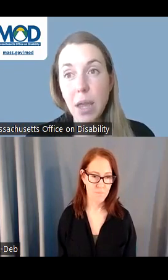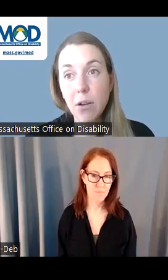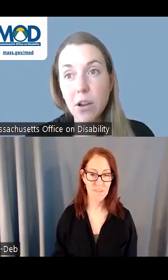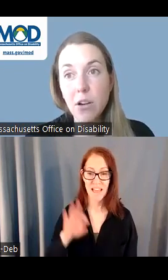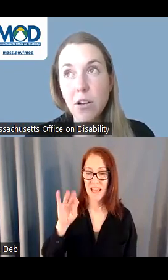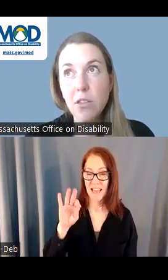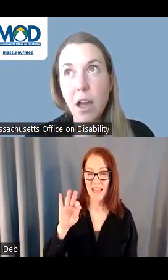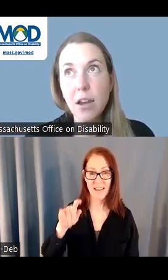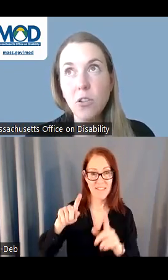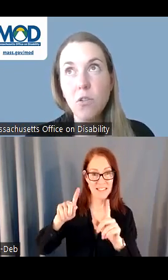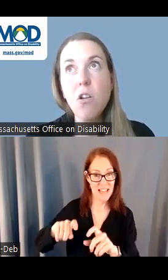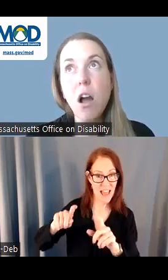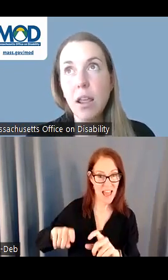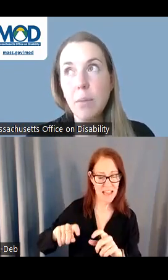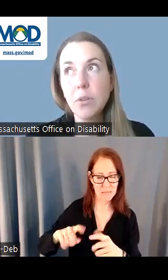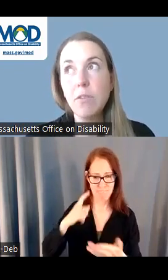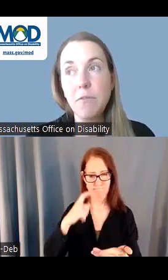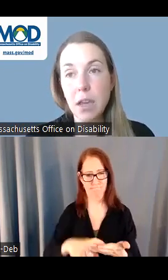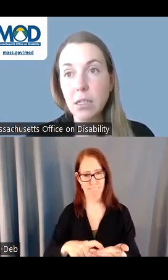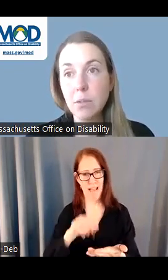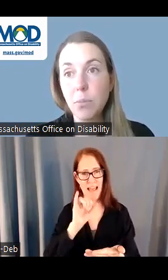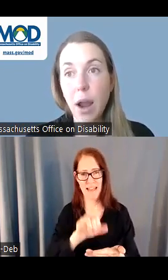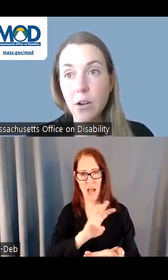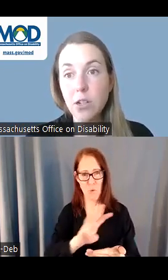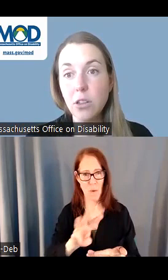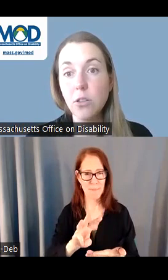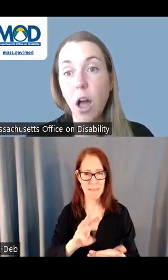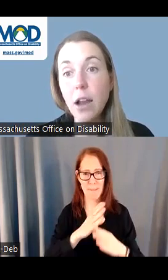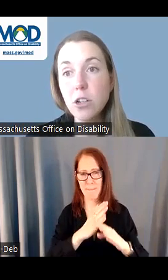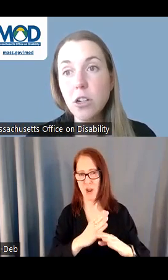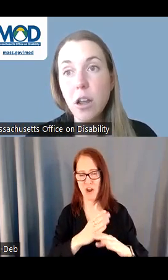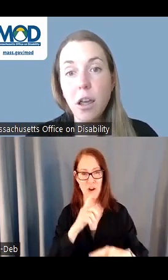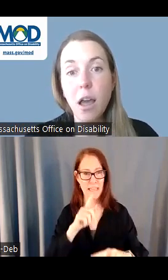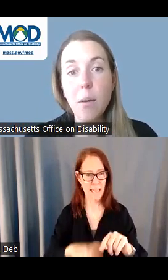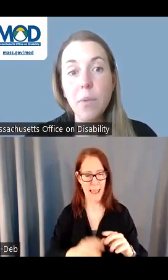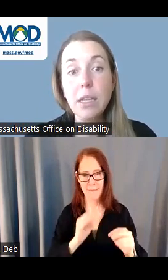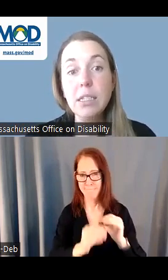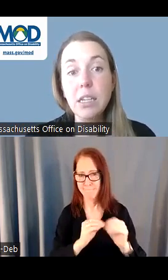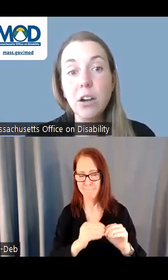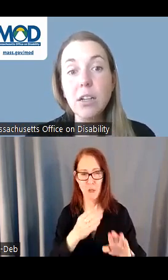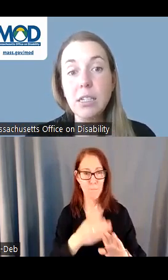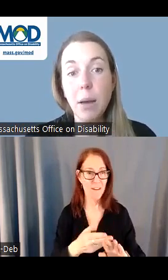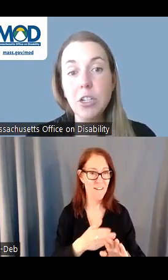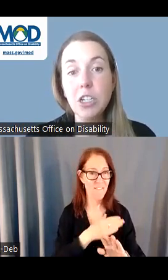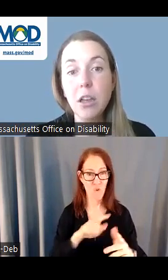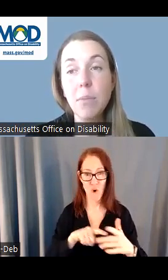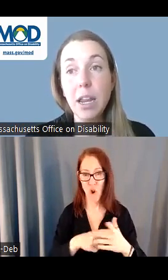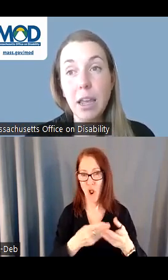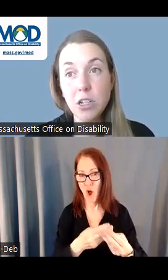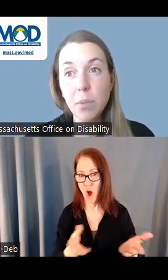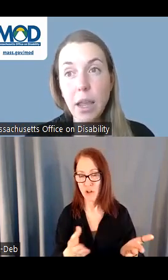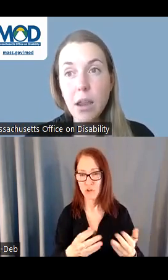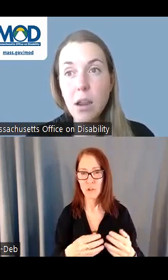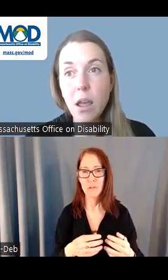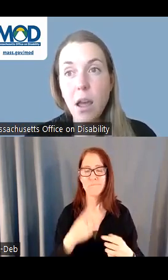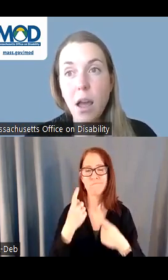accessibility barrier that you're not able to fix prior to the launch, consider establishing a